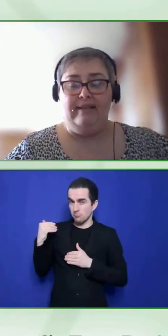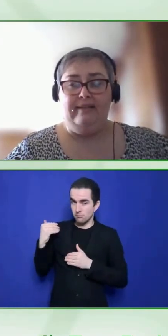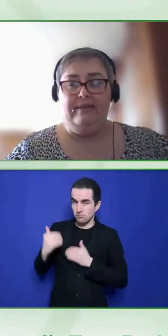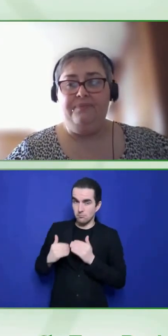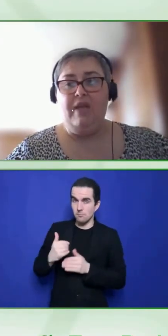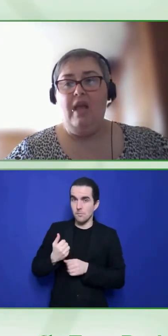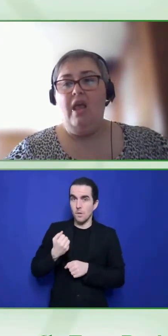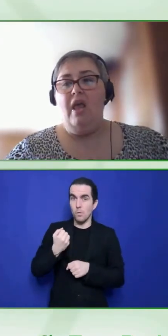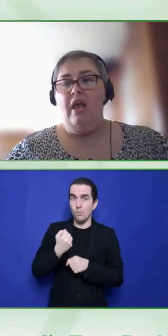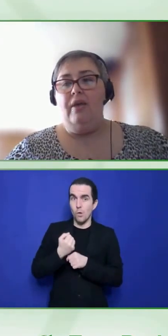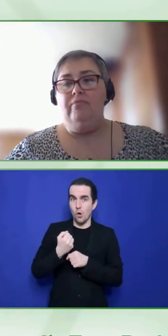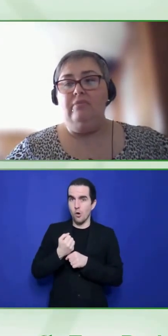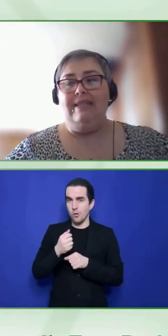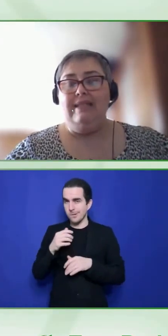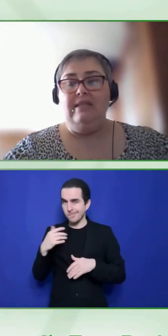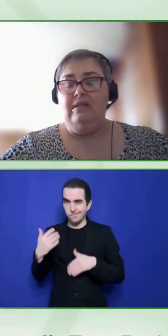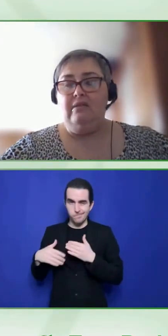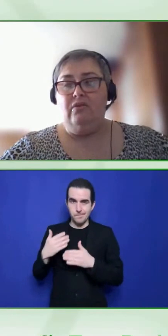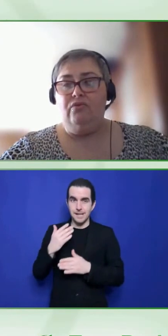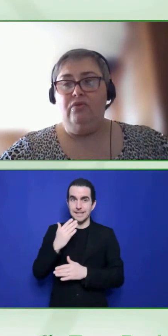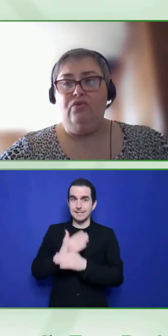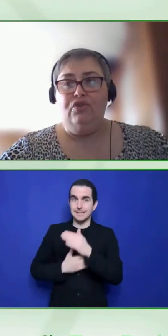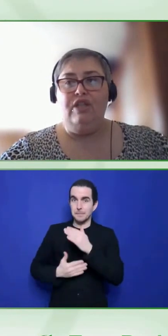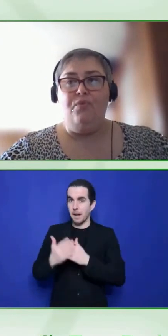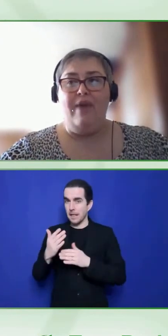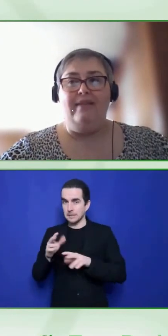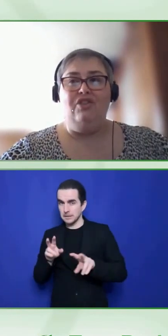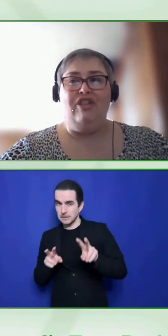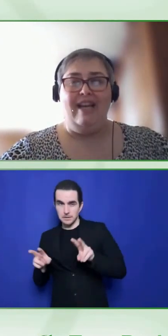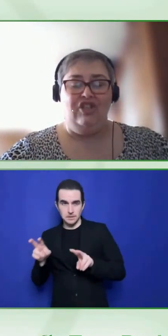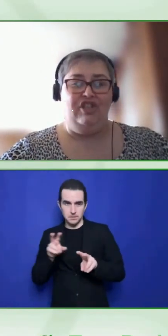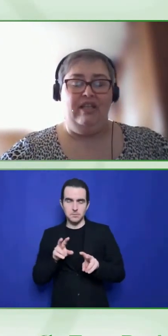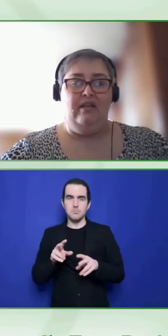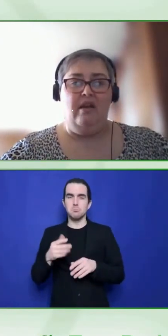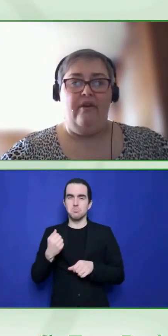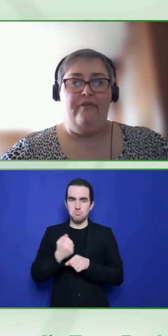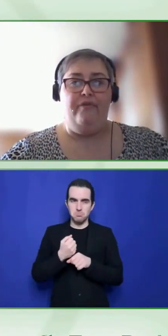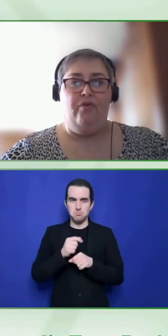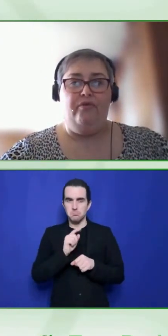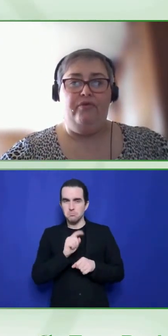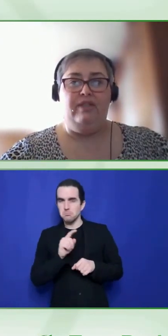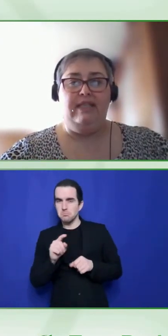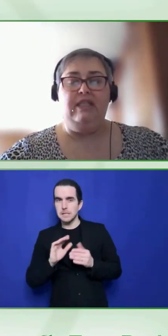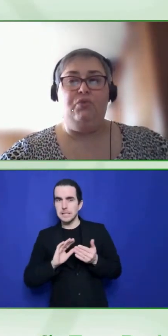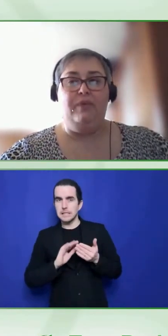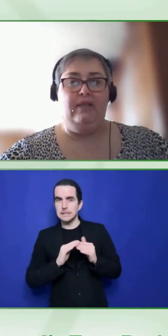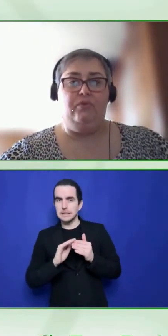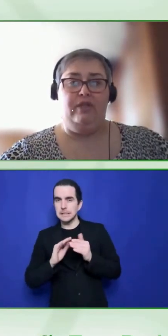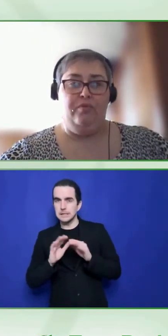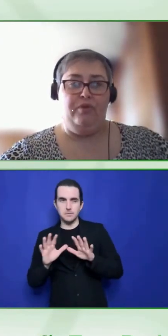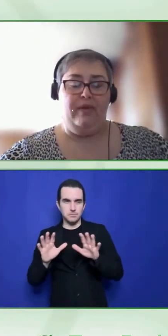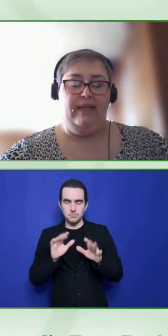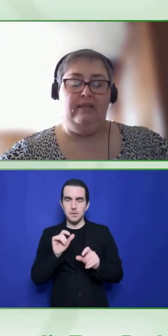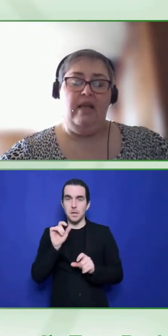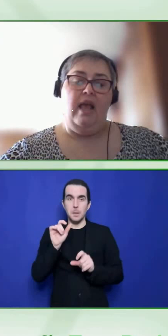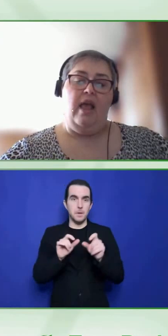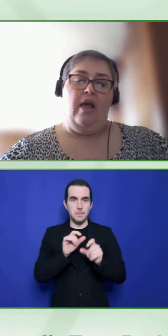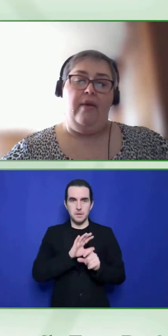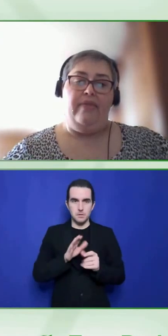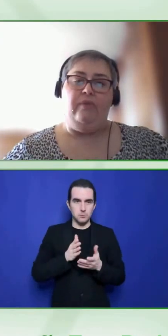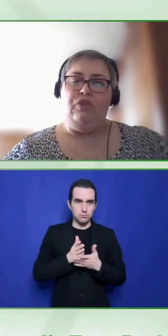day-to-day practice. This is usually a rather challenging for city to integrate human